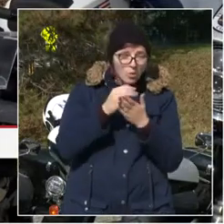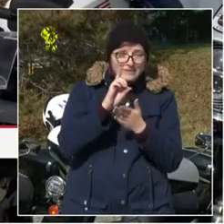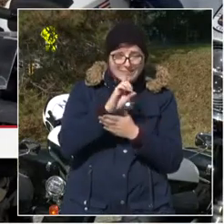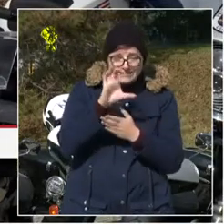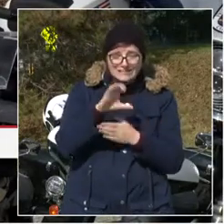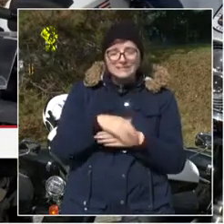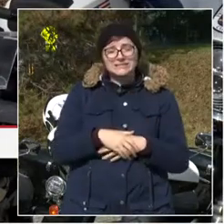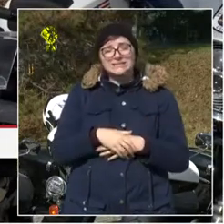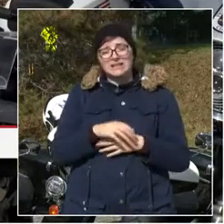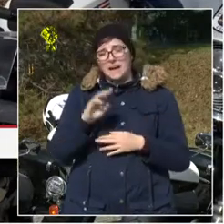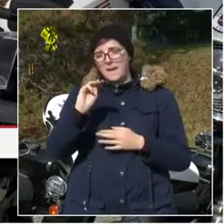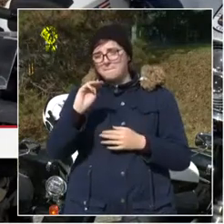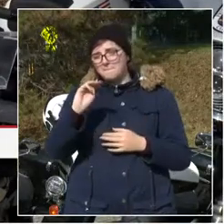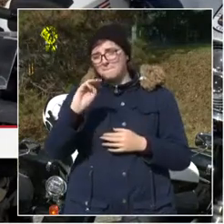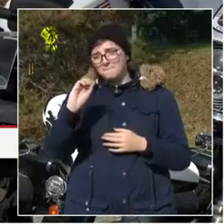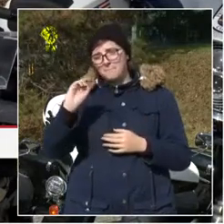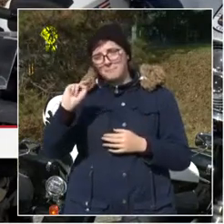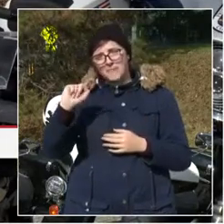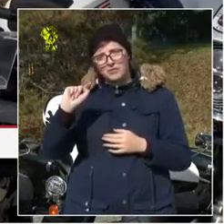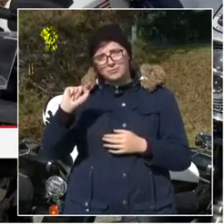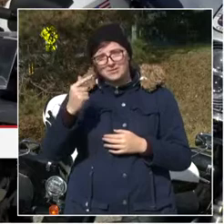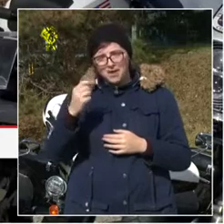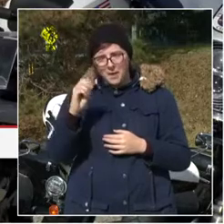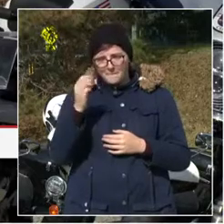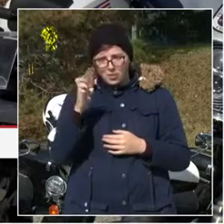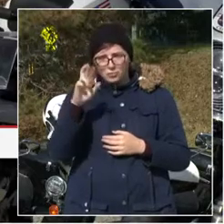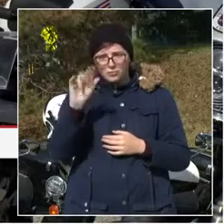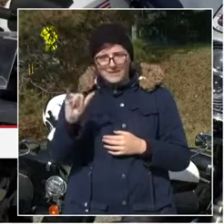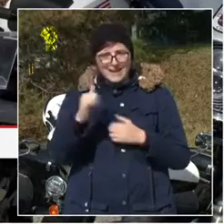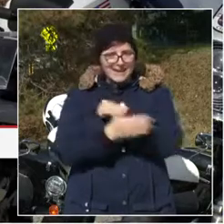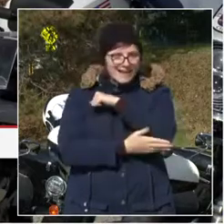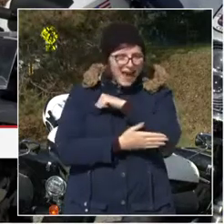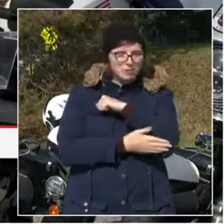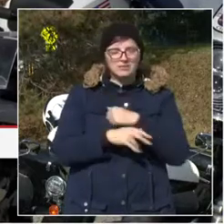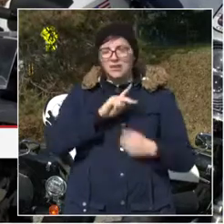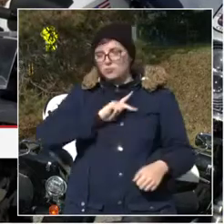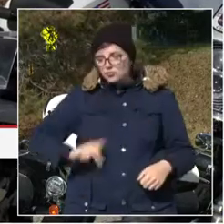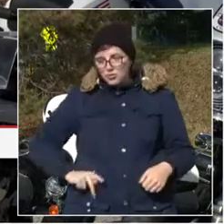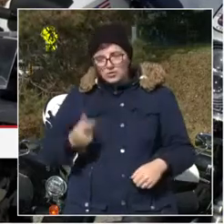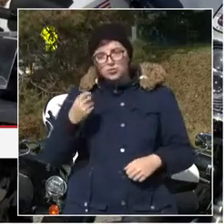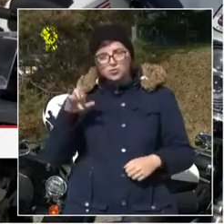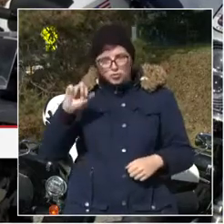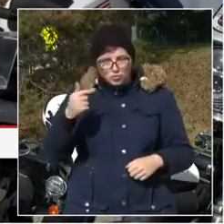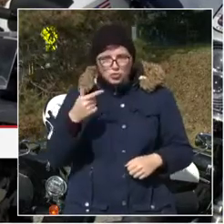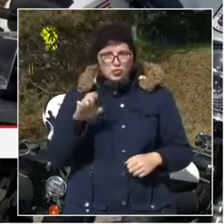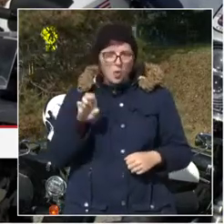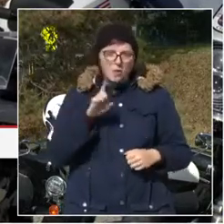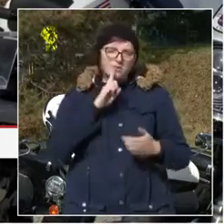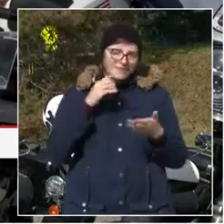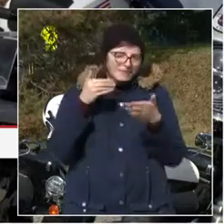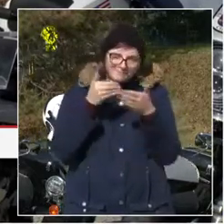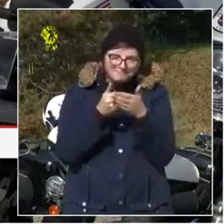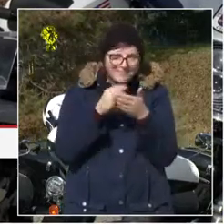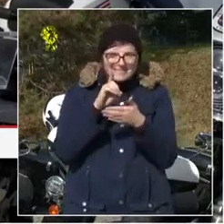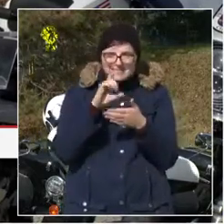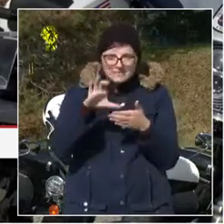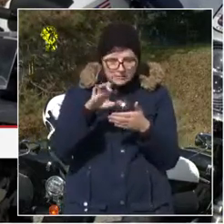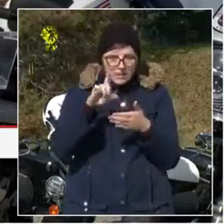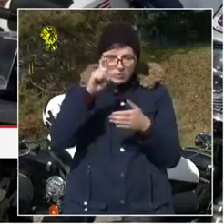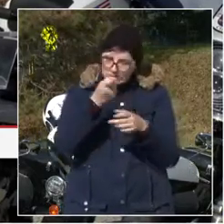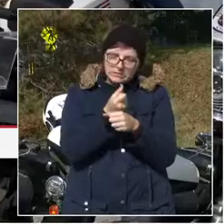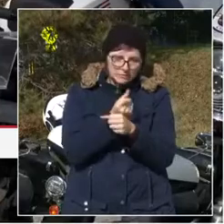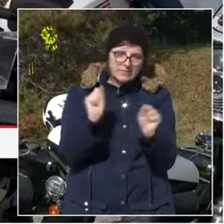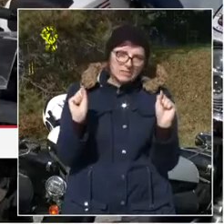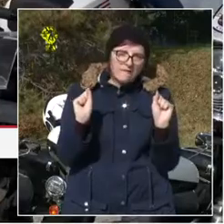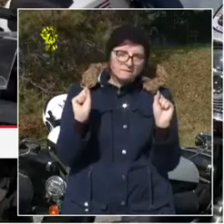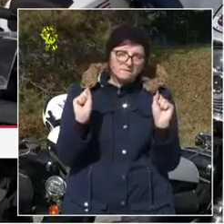and Montgomery counties, because we know that those borders are really inconsequential when it comes to highway safety. Efforts like narrowing roads